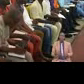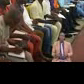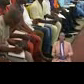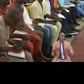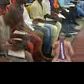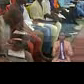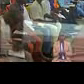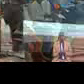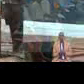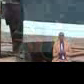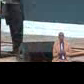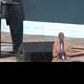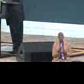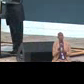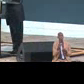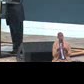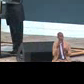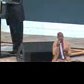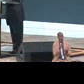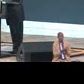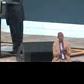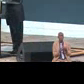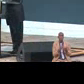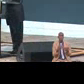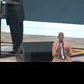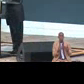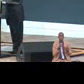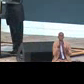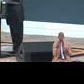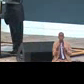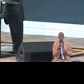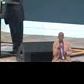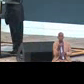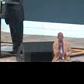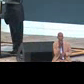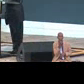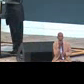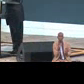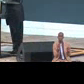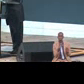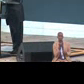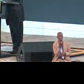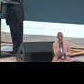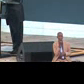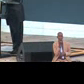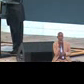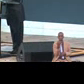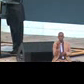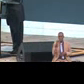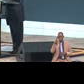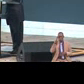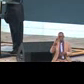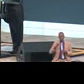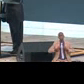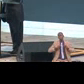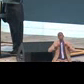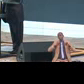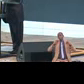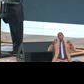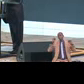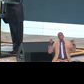angry. Even when the wife has not done anything, and the man wakes up in